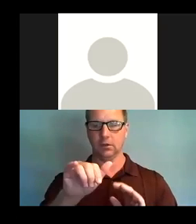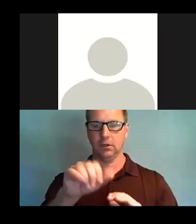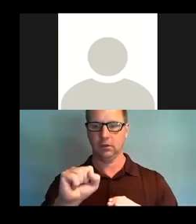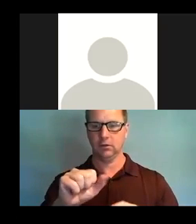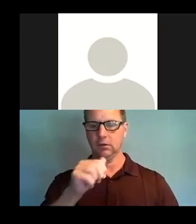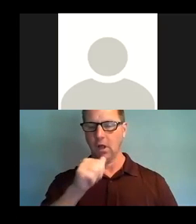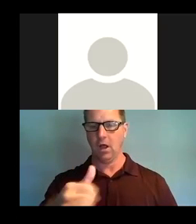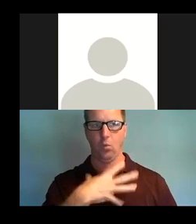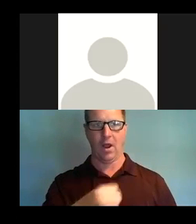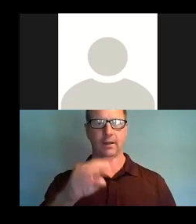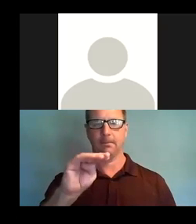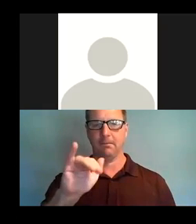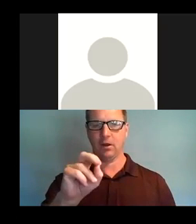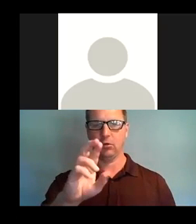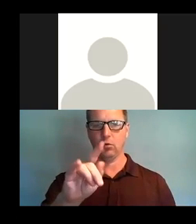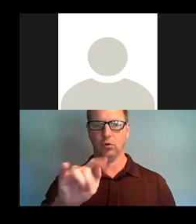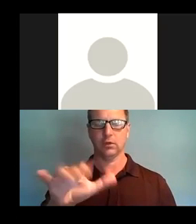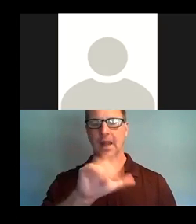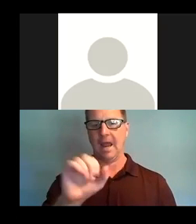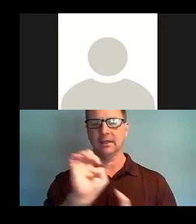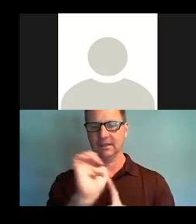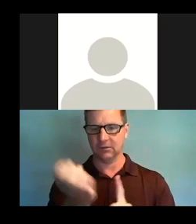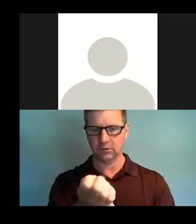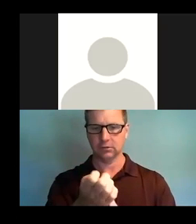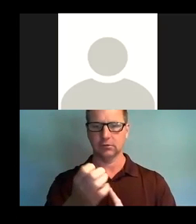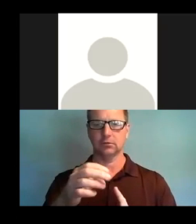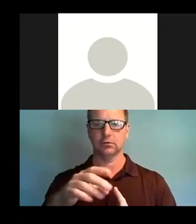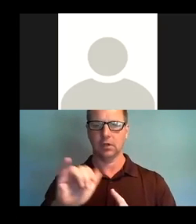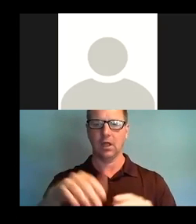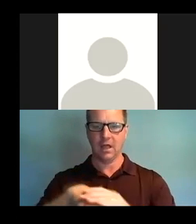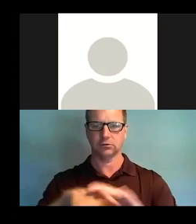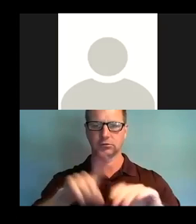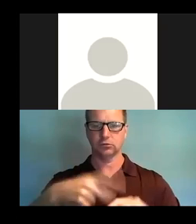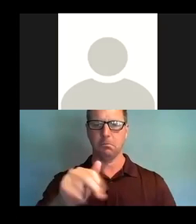non-white minorities, as well as ecological factors like access to park space.